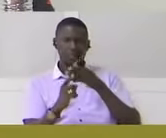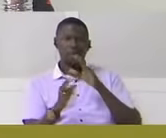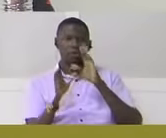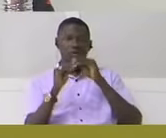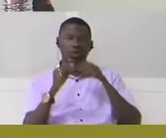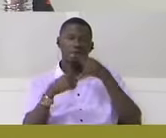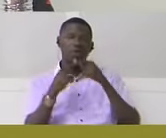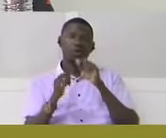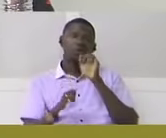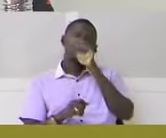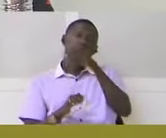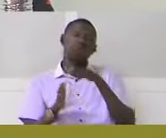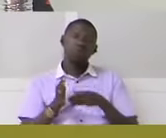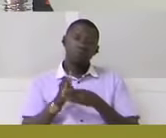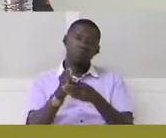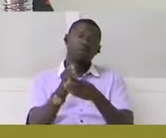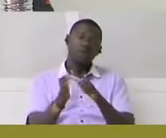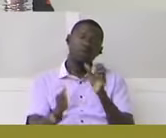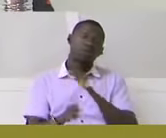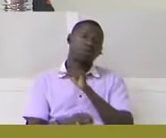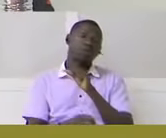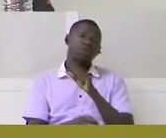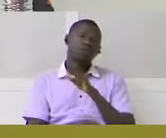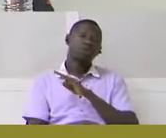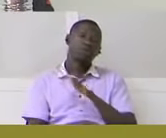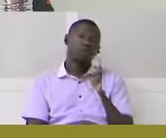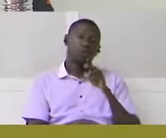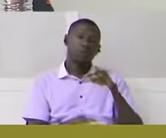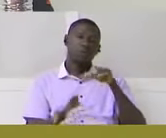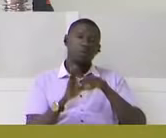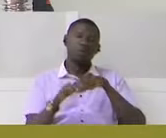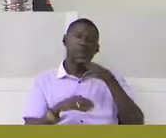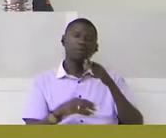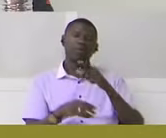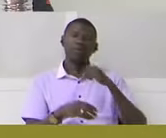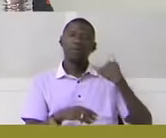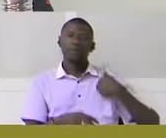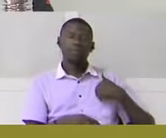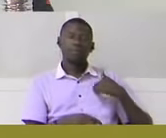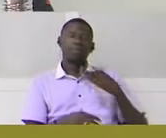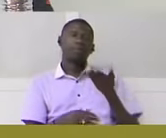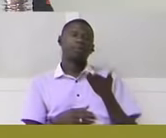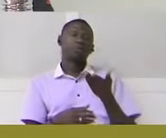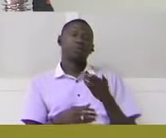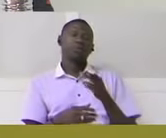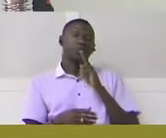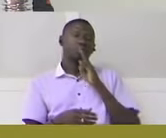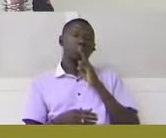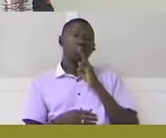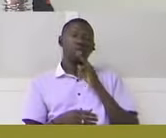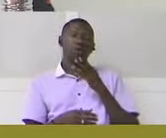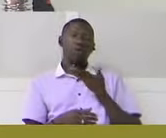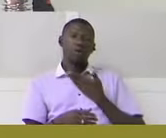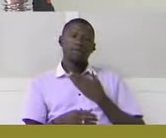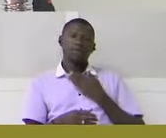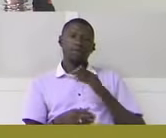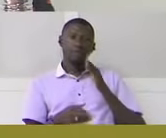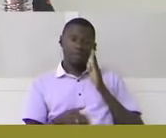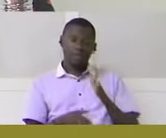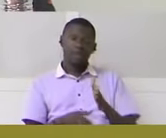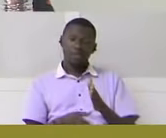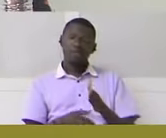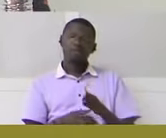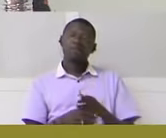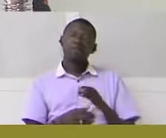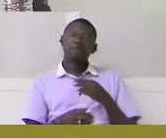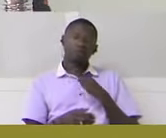of the public who do not have that obligation. La commander, lu menu katara kuni kono mbo olema we katara wale asilo soto wale be kuo kono.